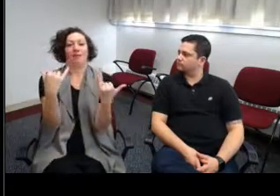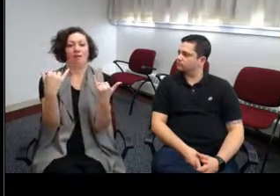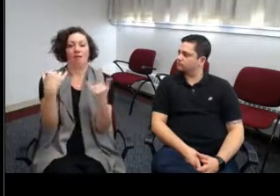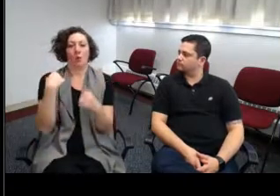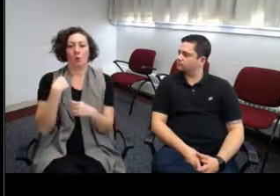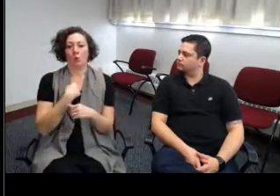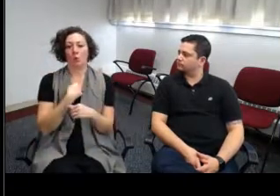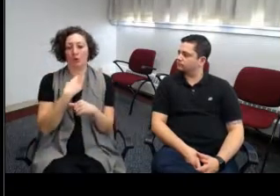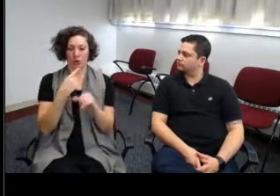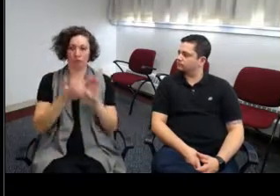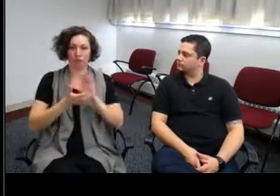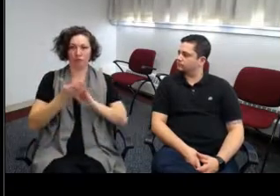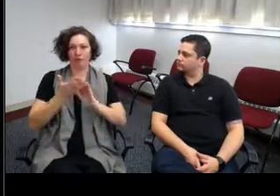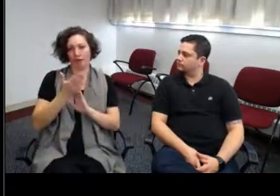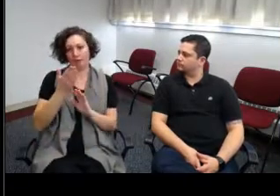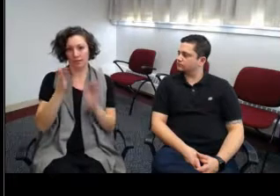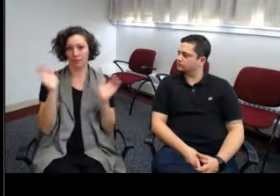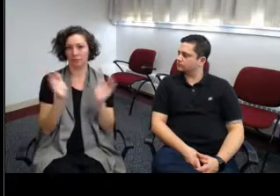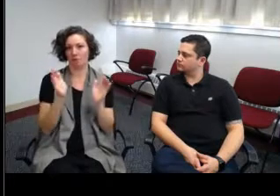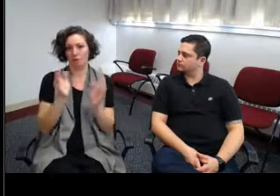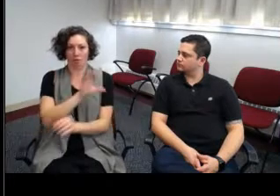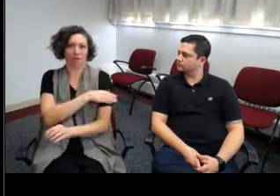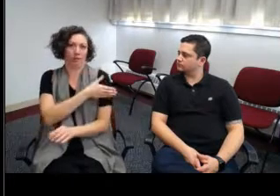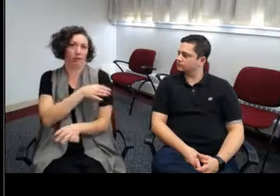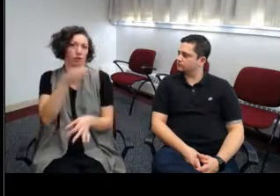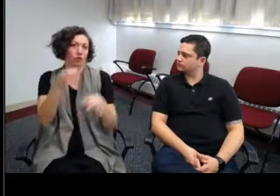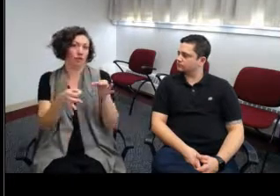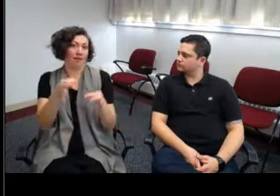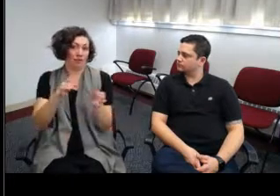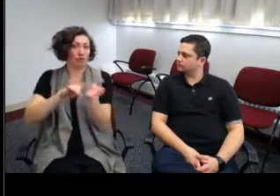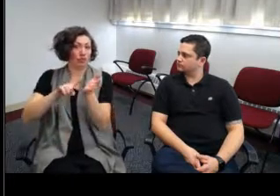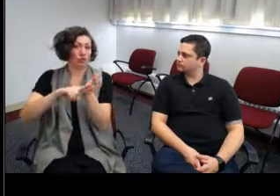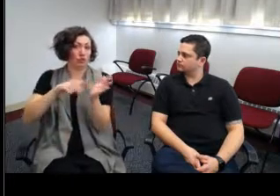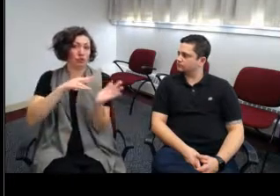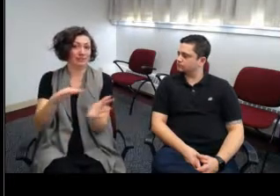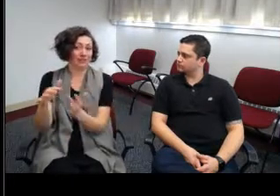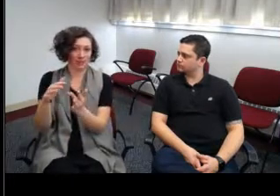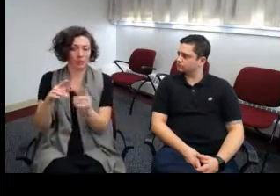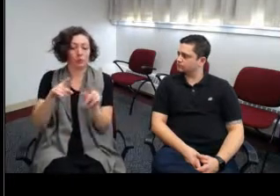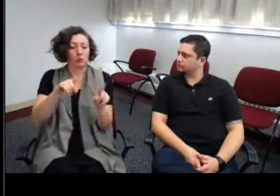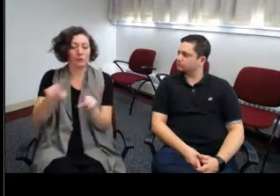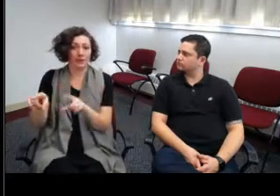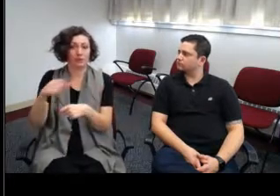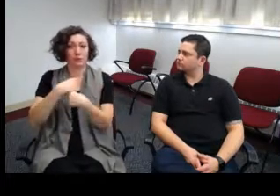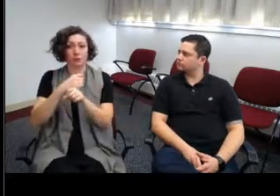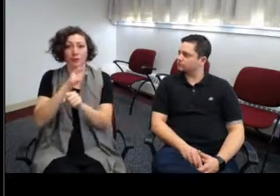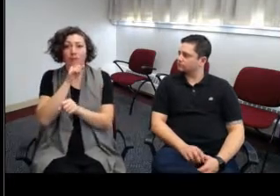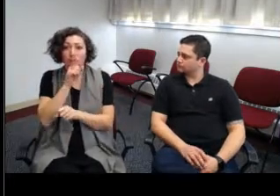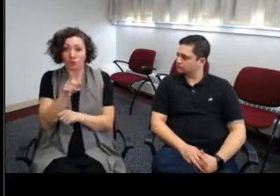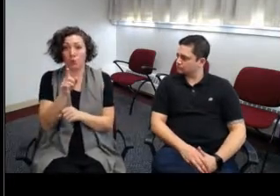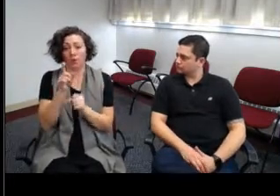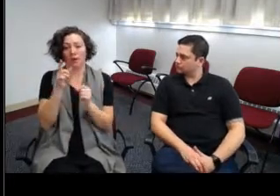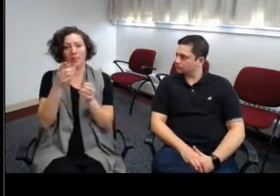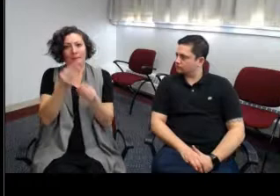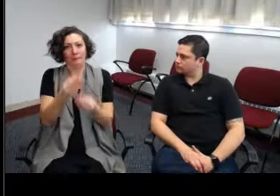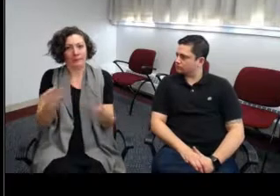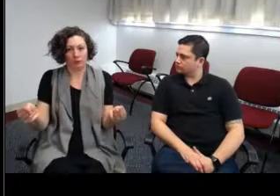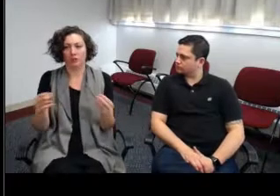that, right now we are running a small clinical trial and a research